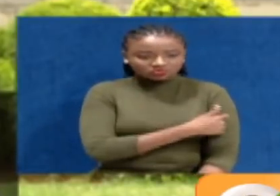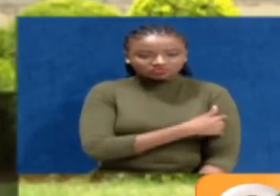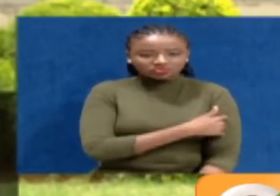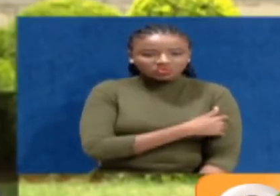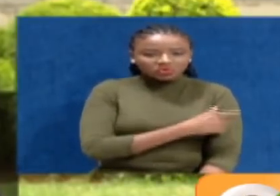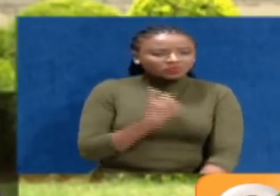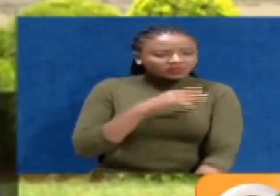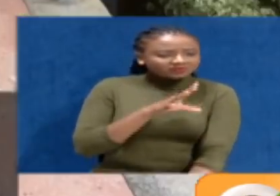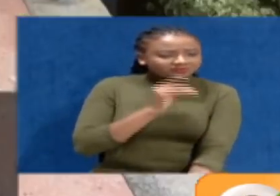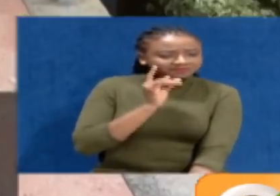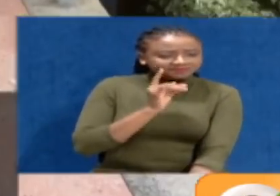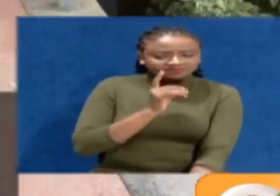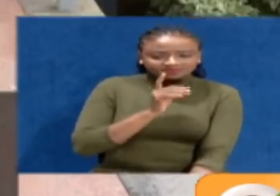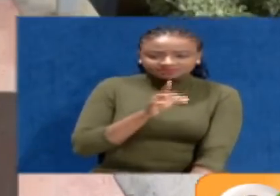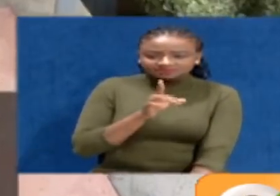watu wenye